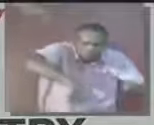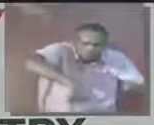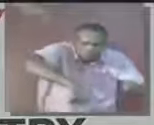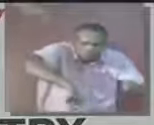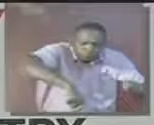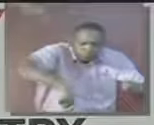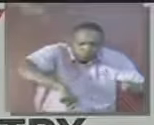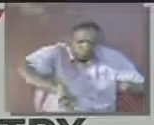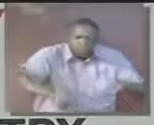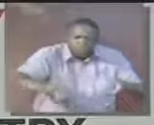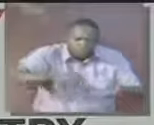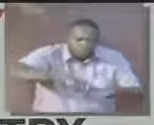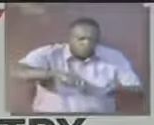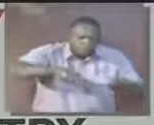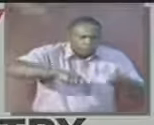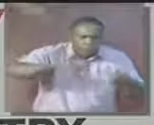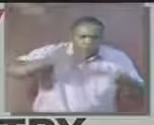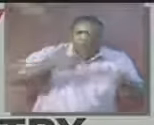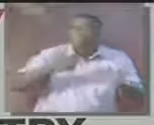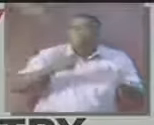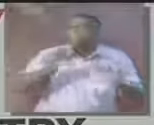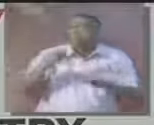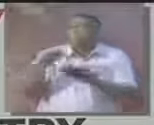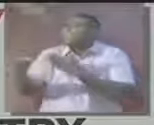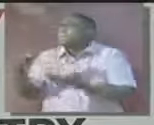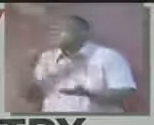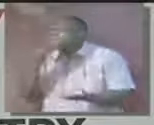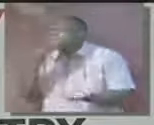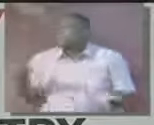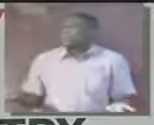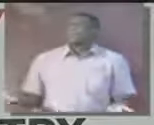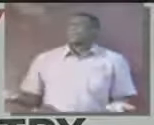all other places where food is being sold,